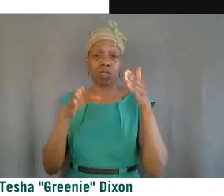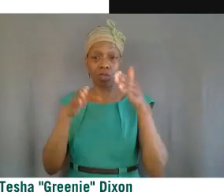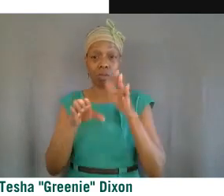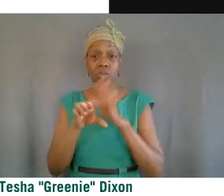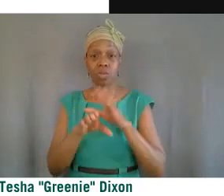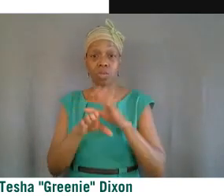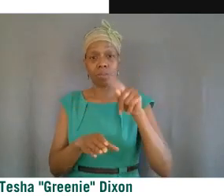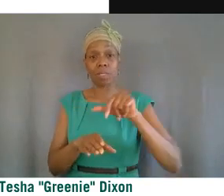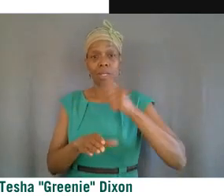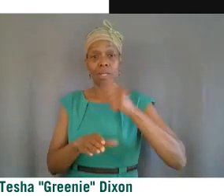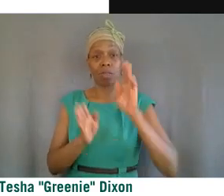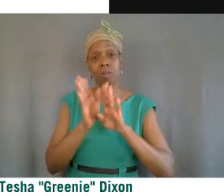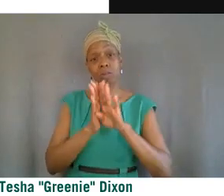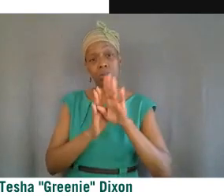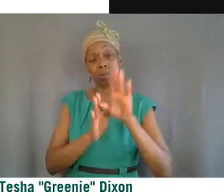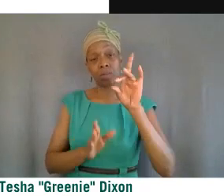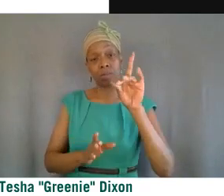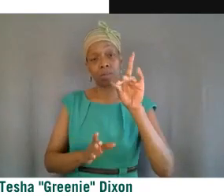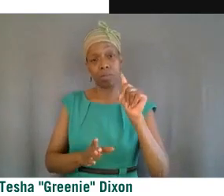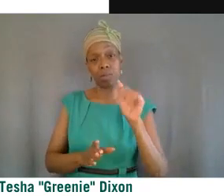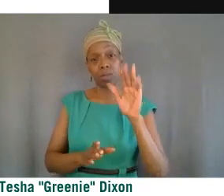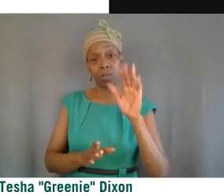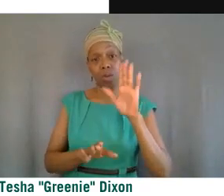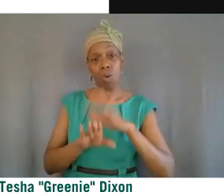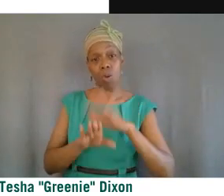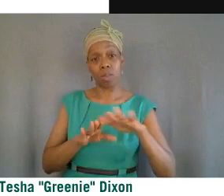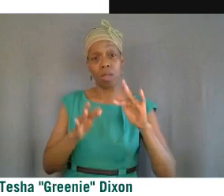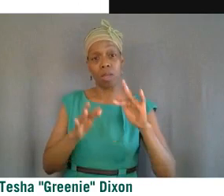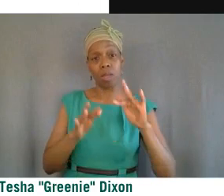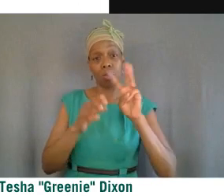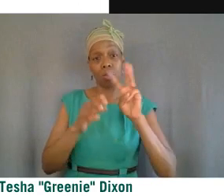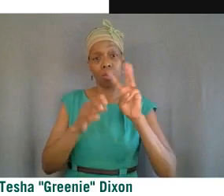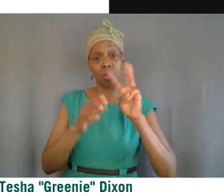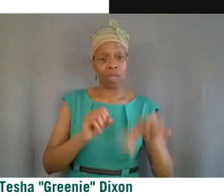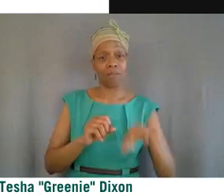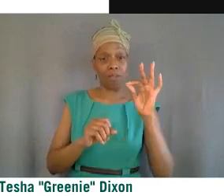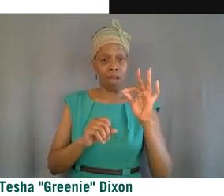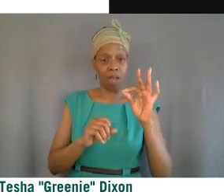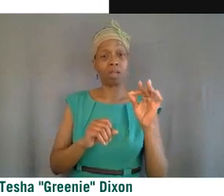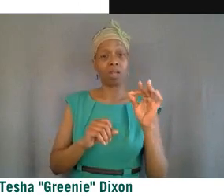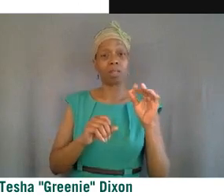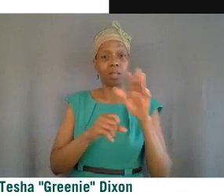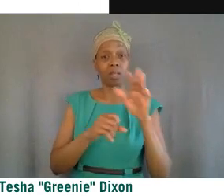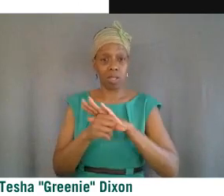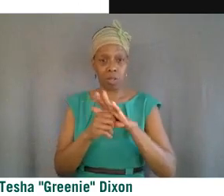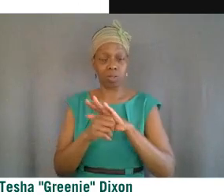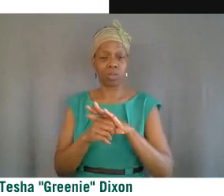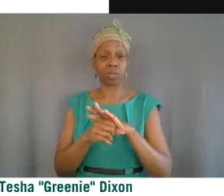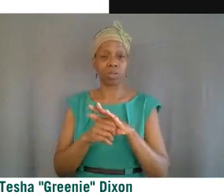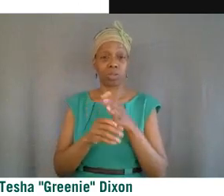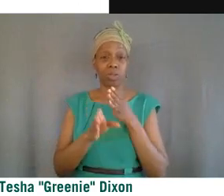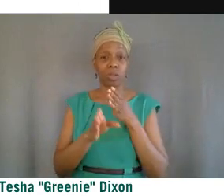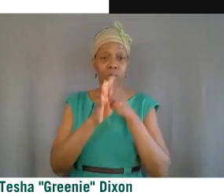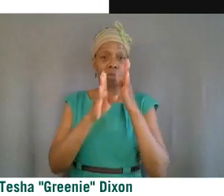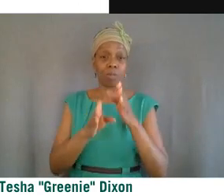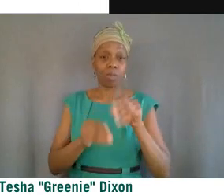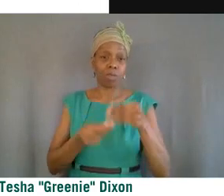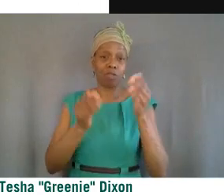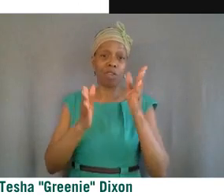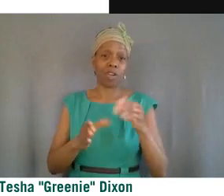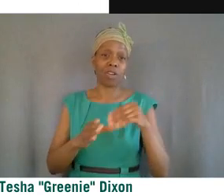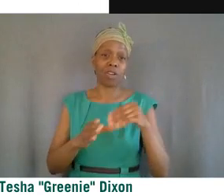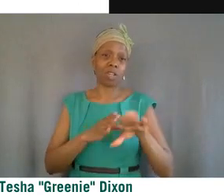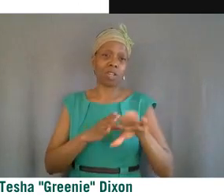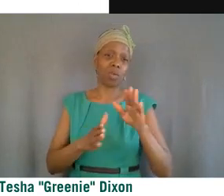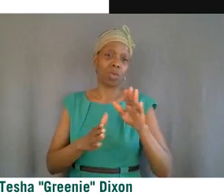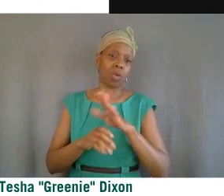disabilities. So on their website, you can actually try to find a local clinician in your area, which, just if you have some of these specific questions